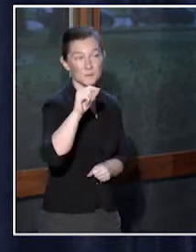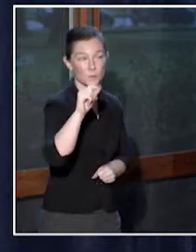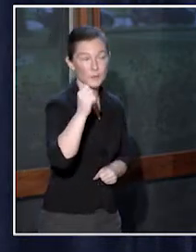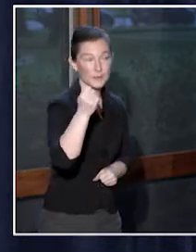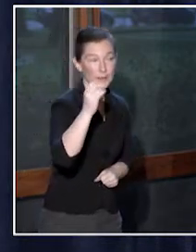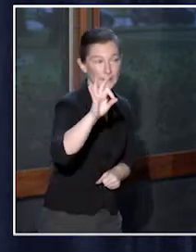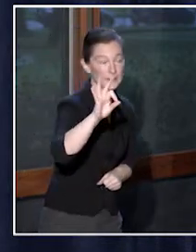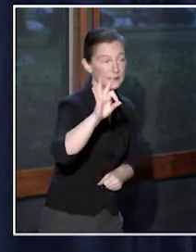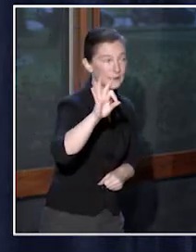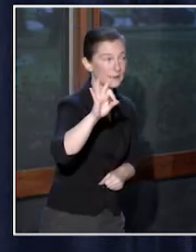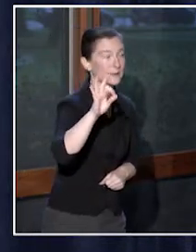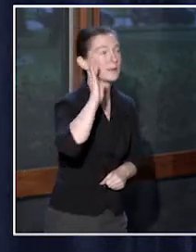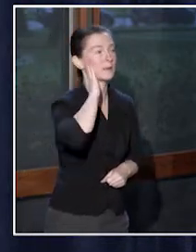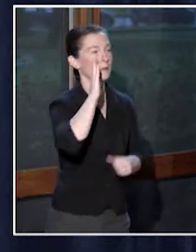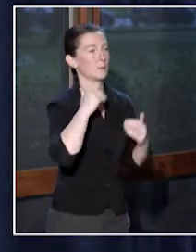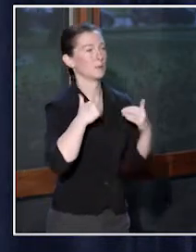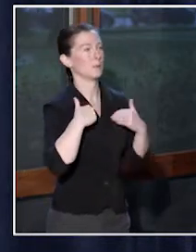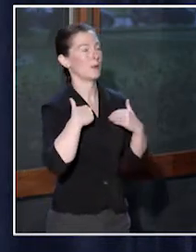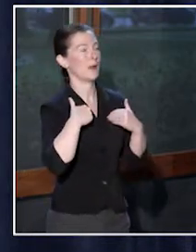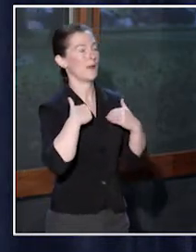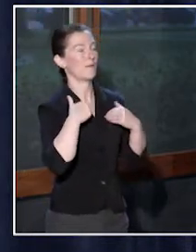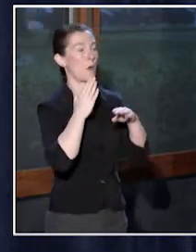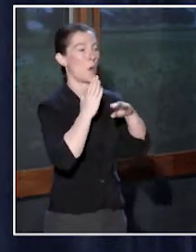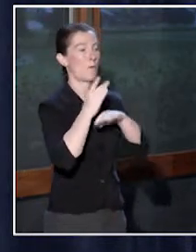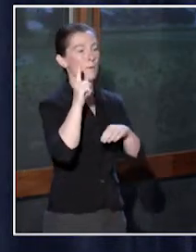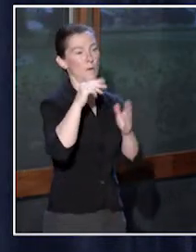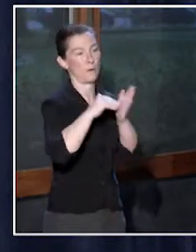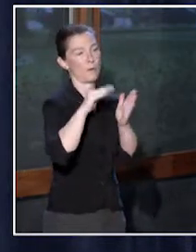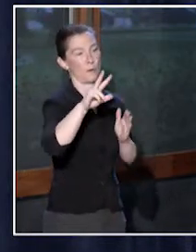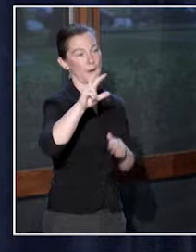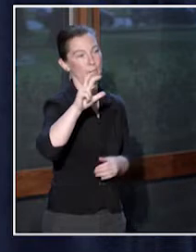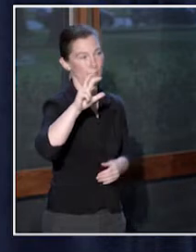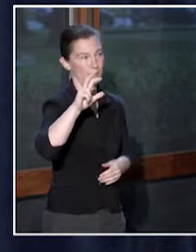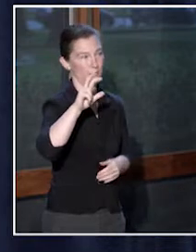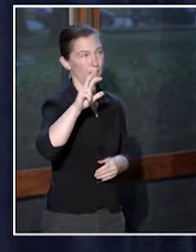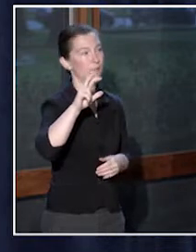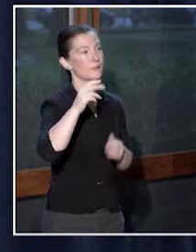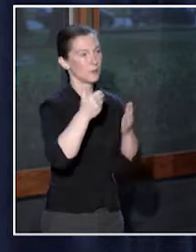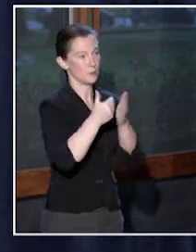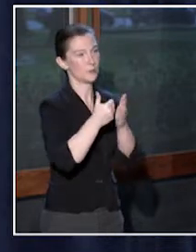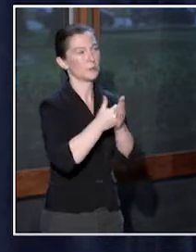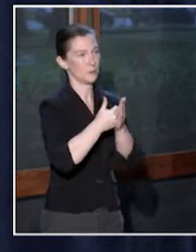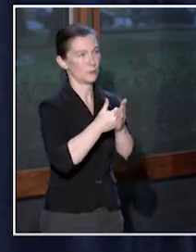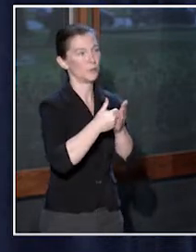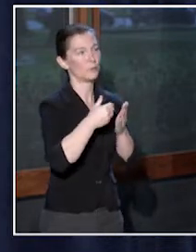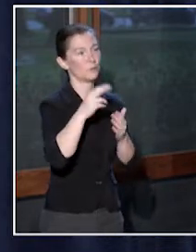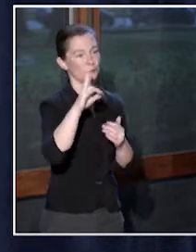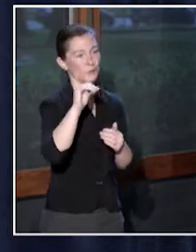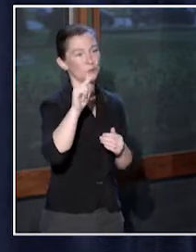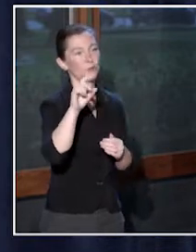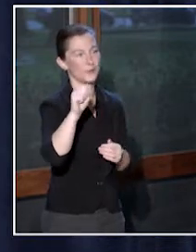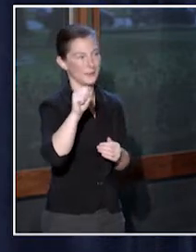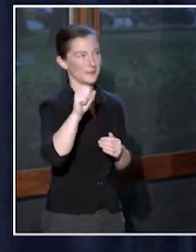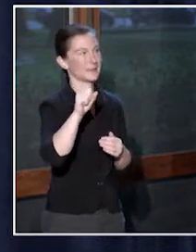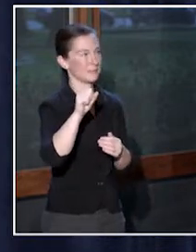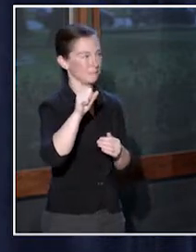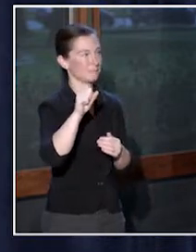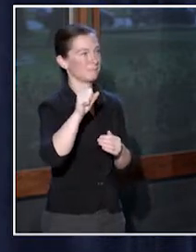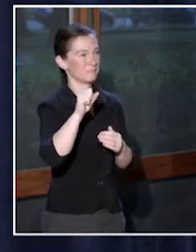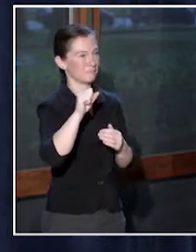there will be over 1,300 units beginning construction and opening their doors